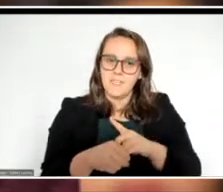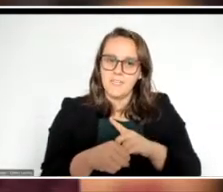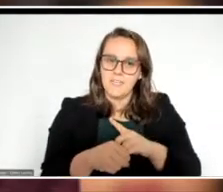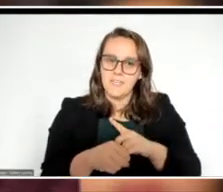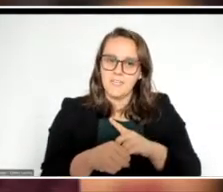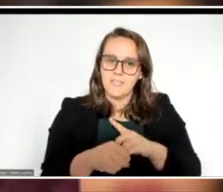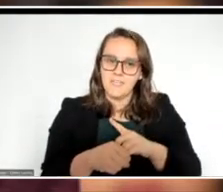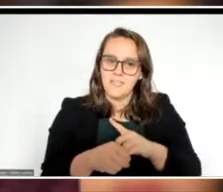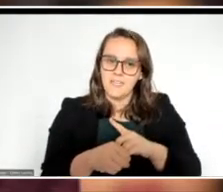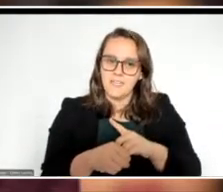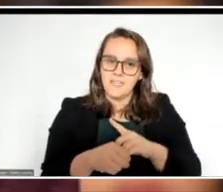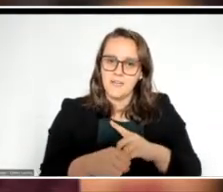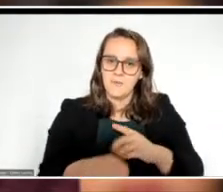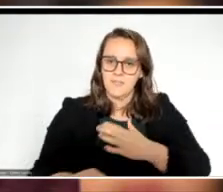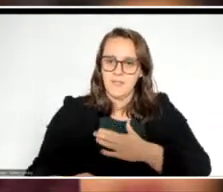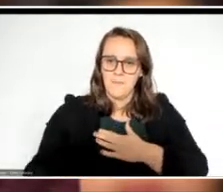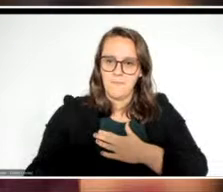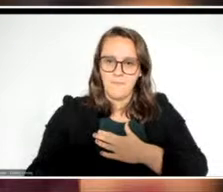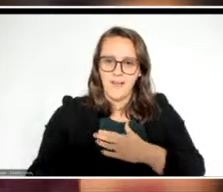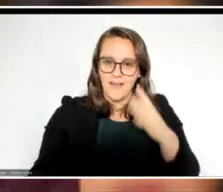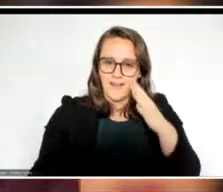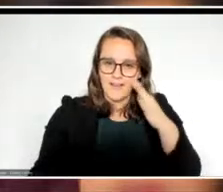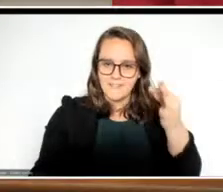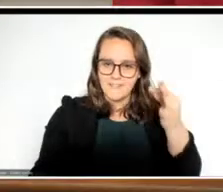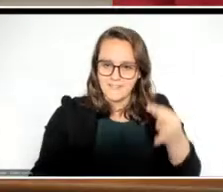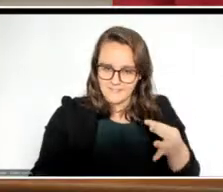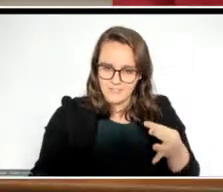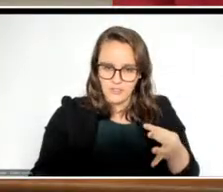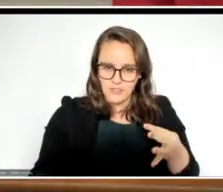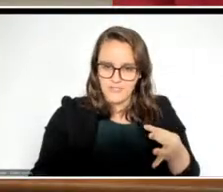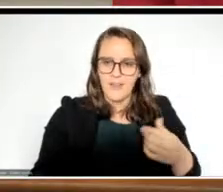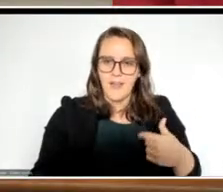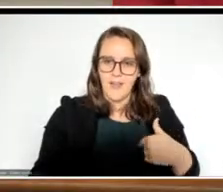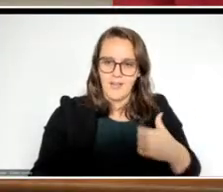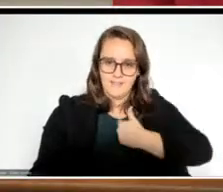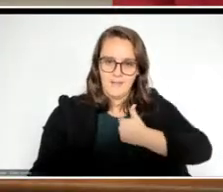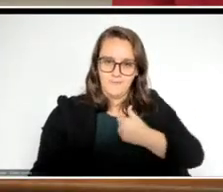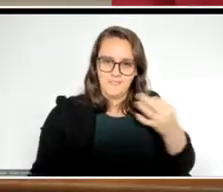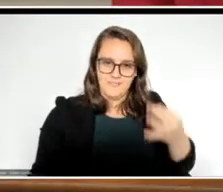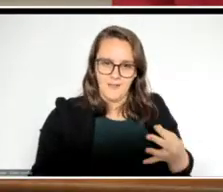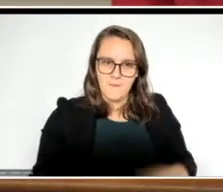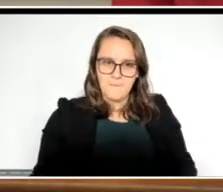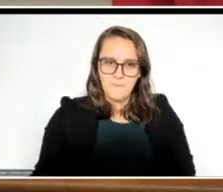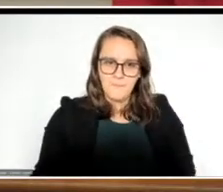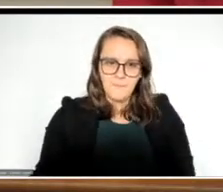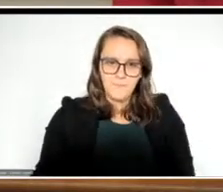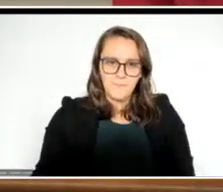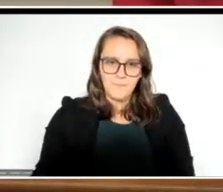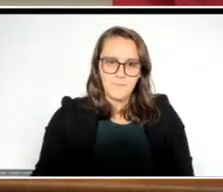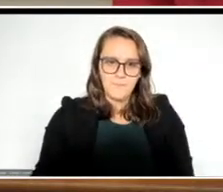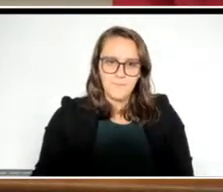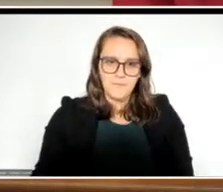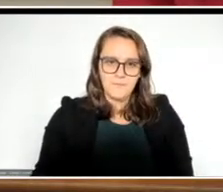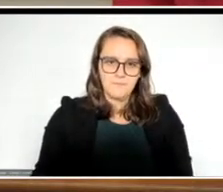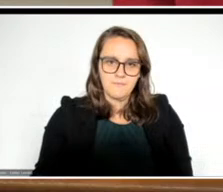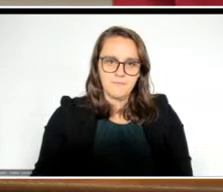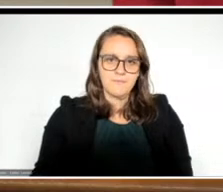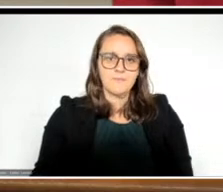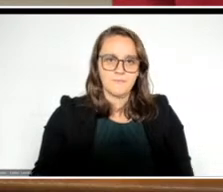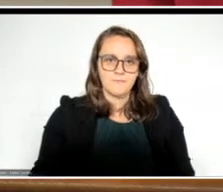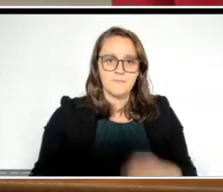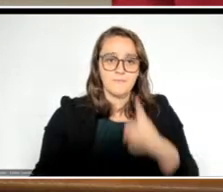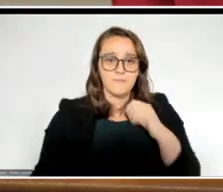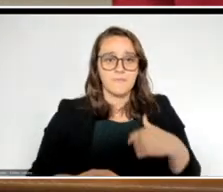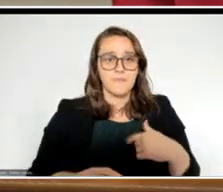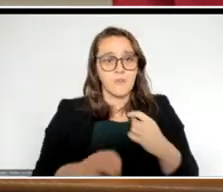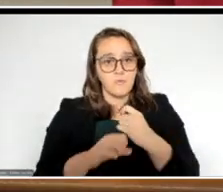it was a decision that I made on my own. When security assistance began to arrive at the Capitol and the